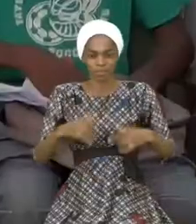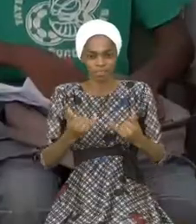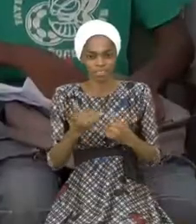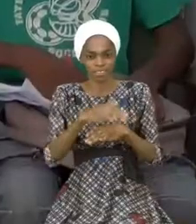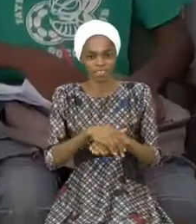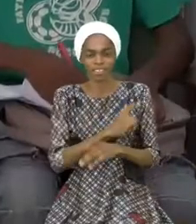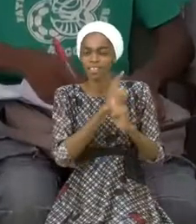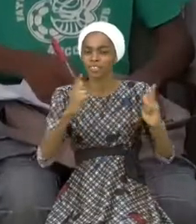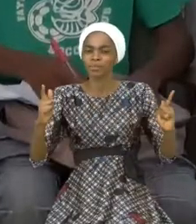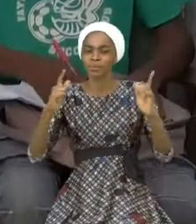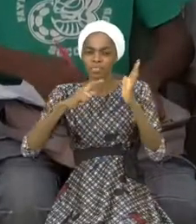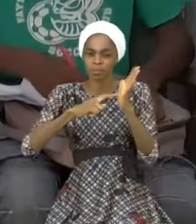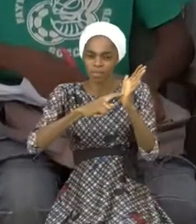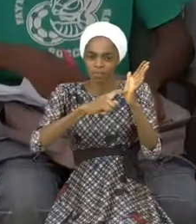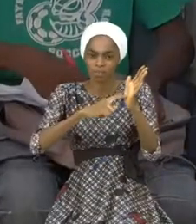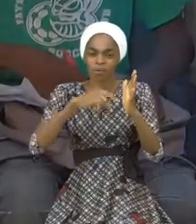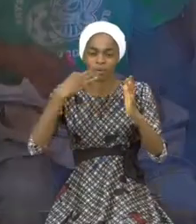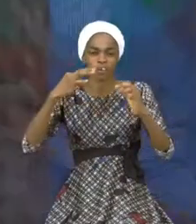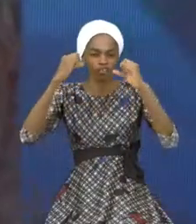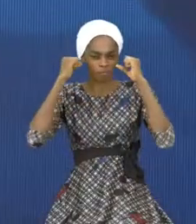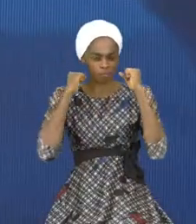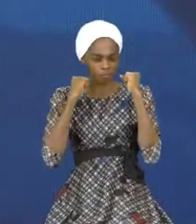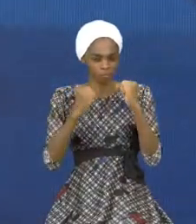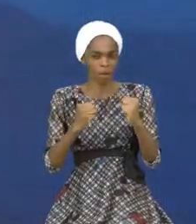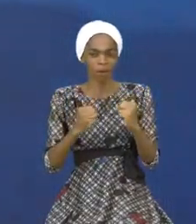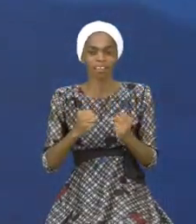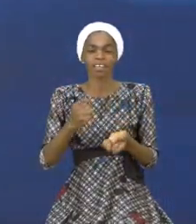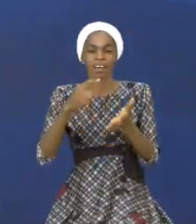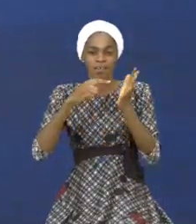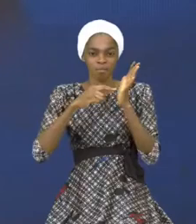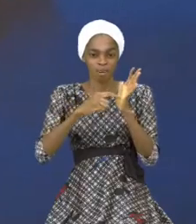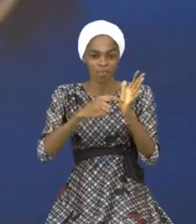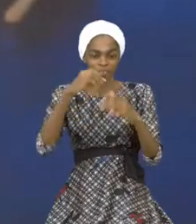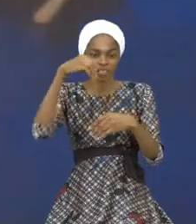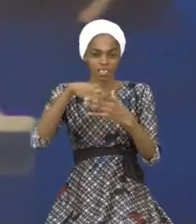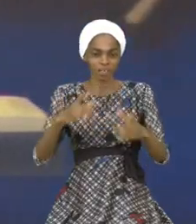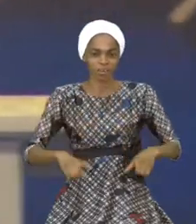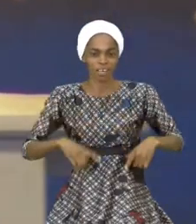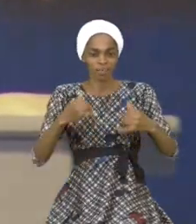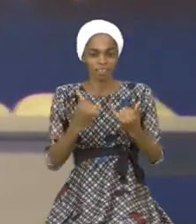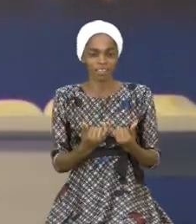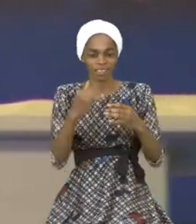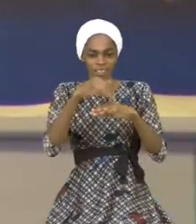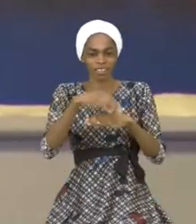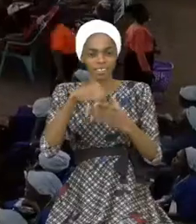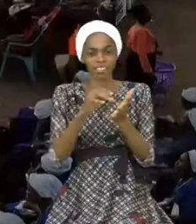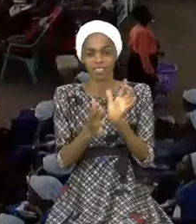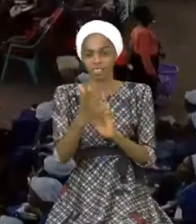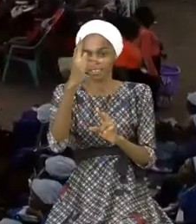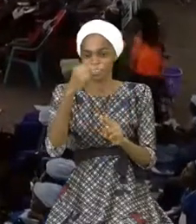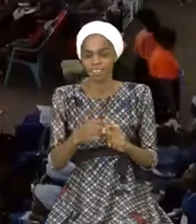Great manifestation of power manifested in your life tonight in Jesus'